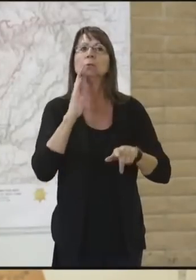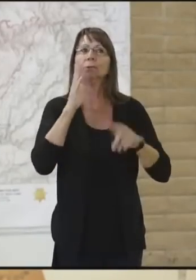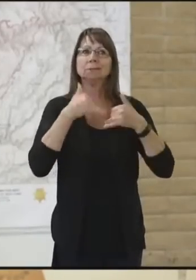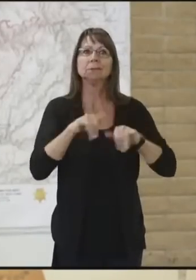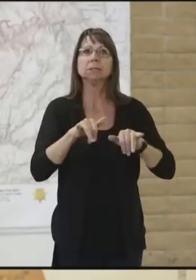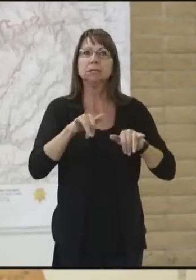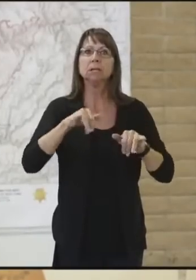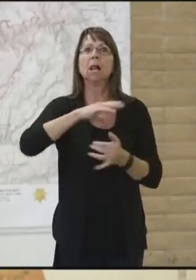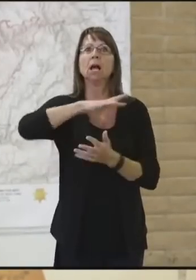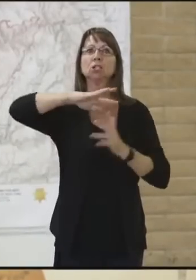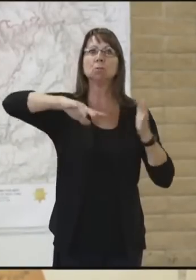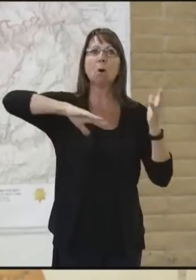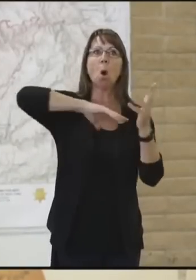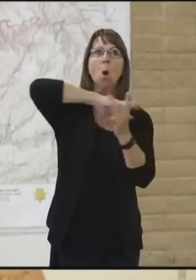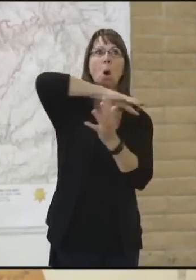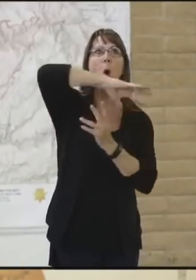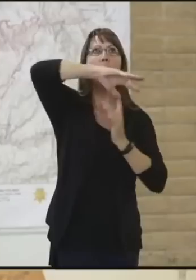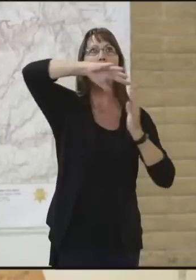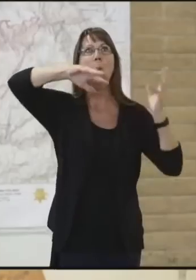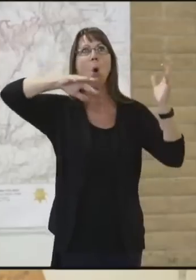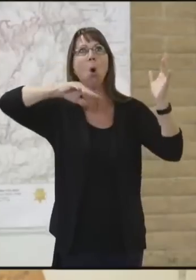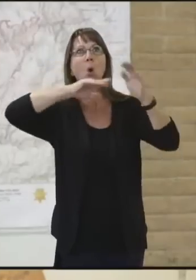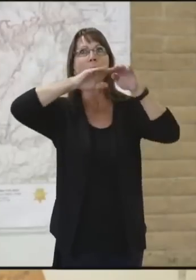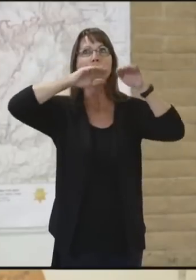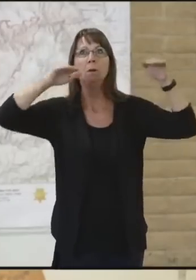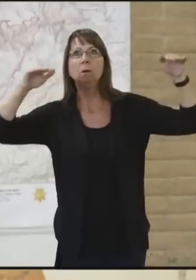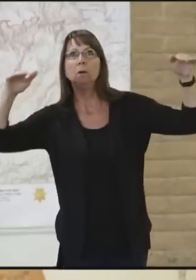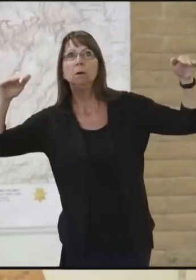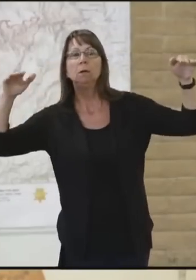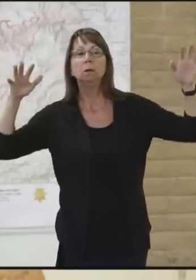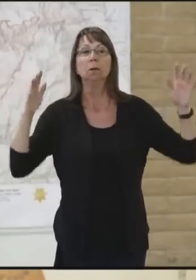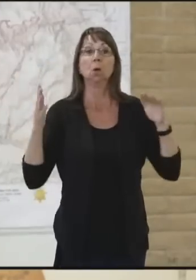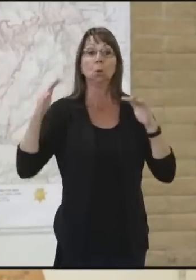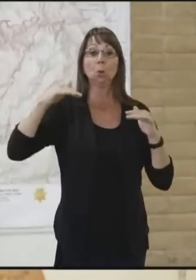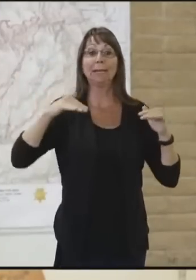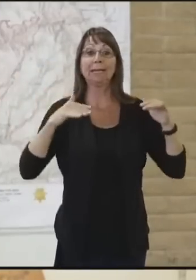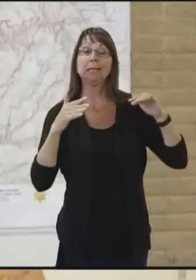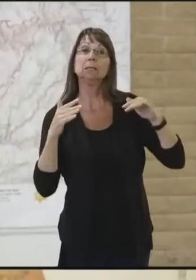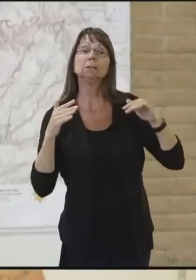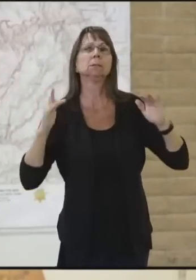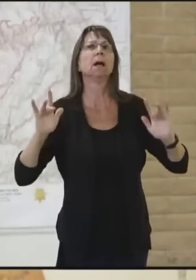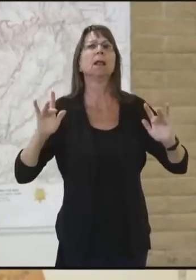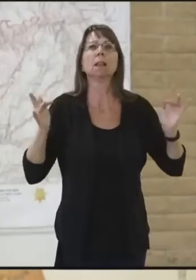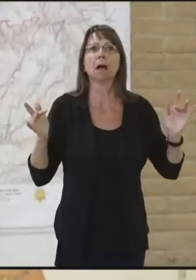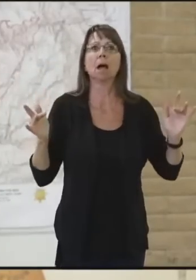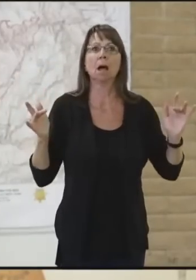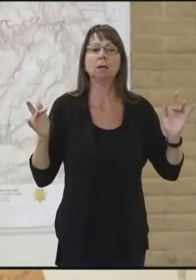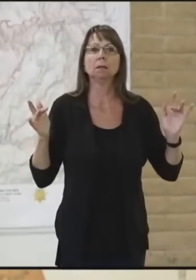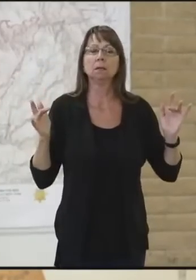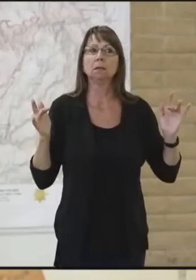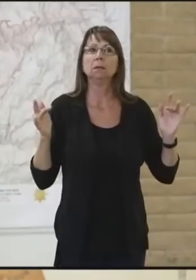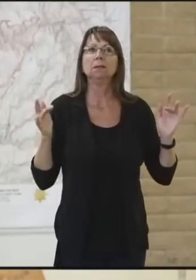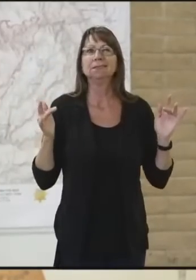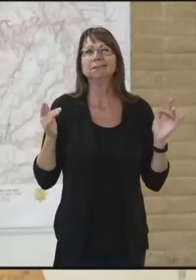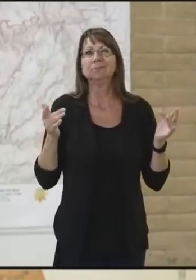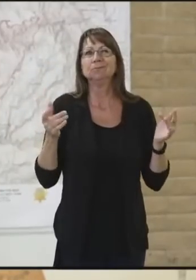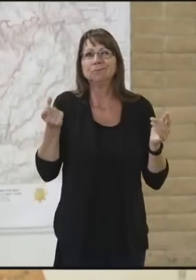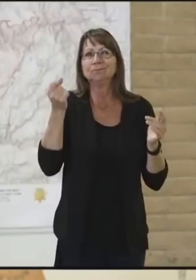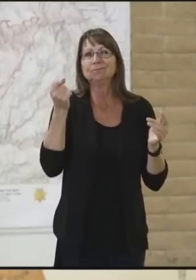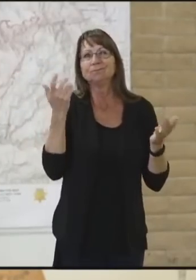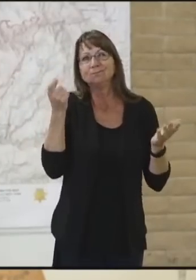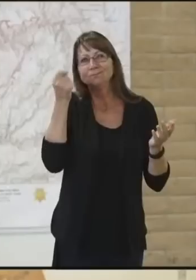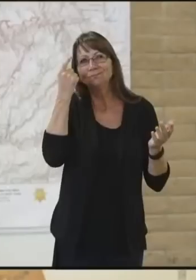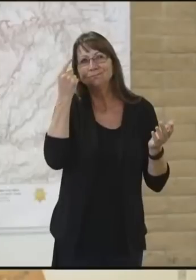the region. The winds will remain light. The one thing about the smoke is it does cause impacts on the aircraft that